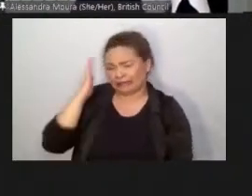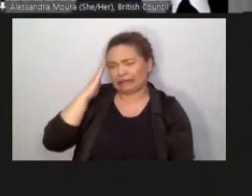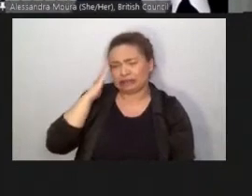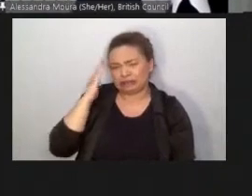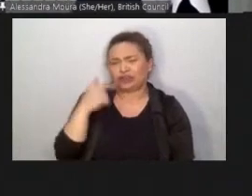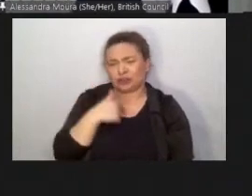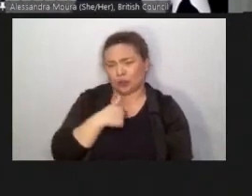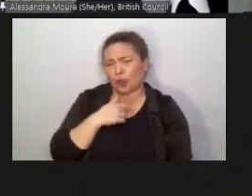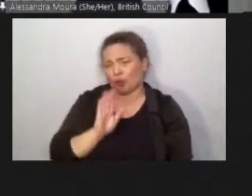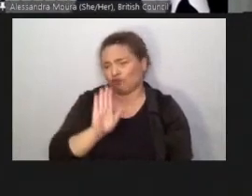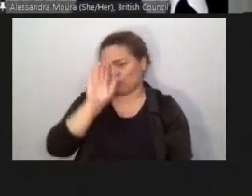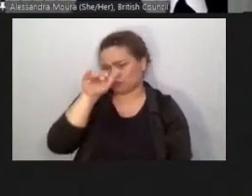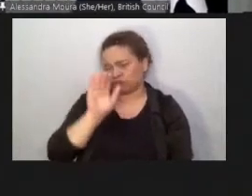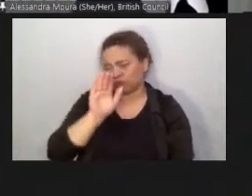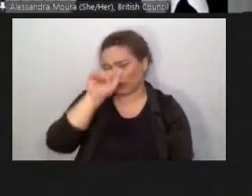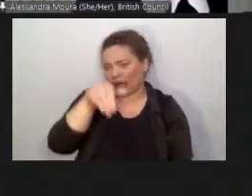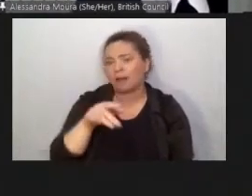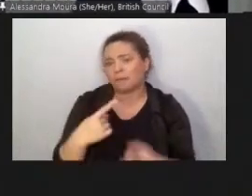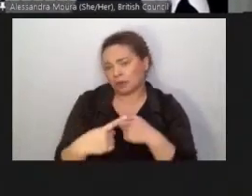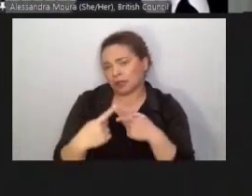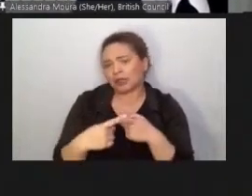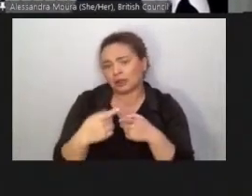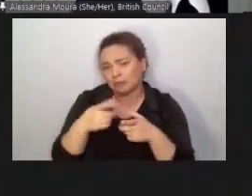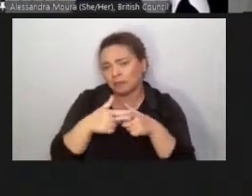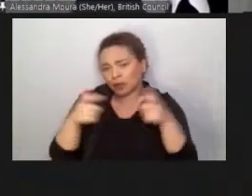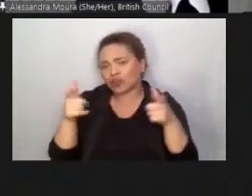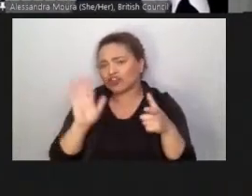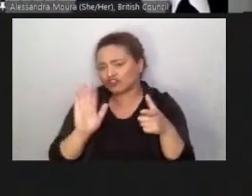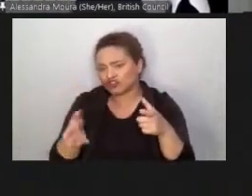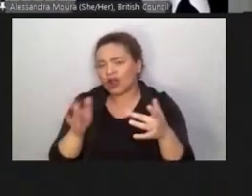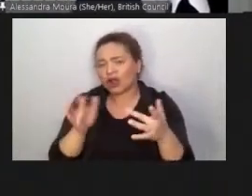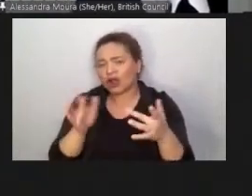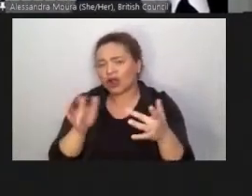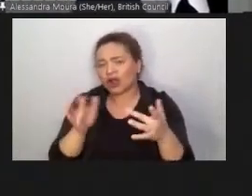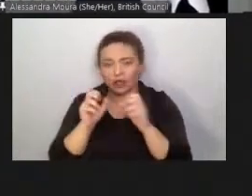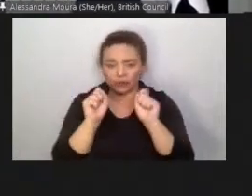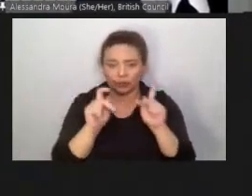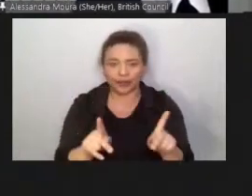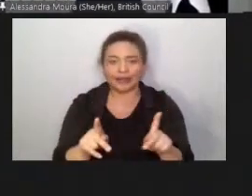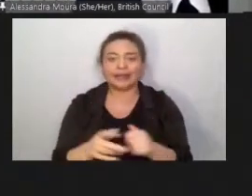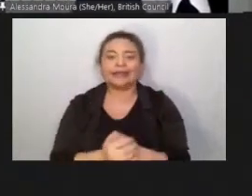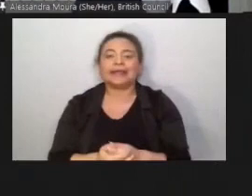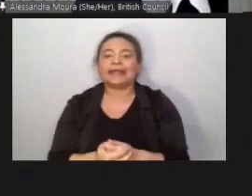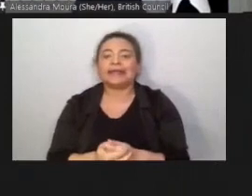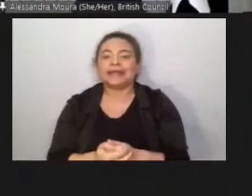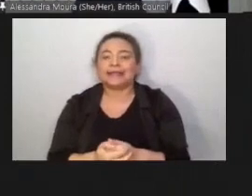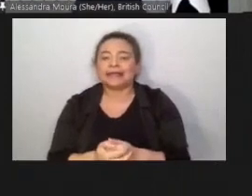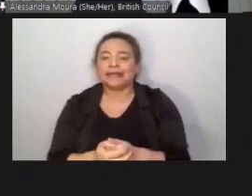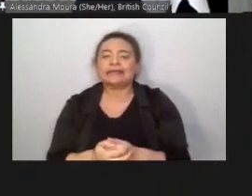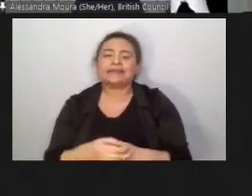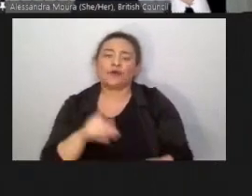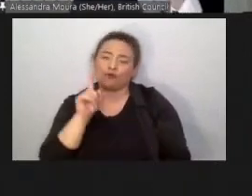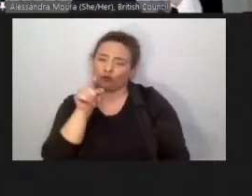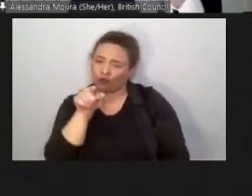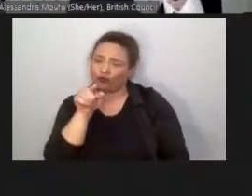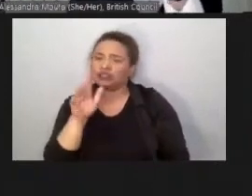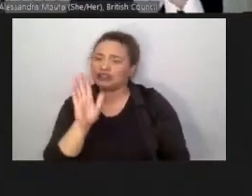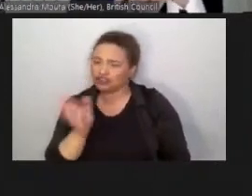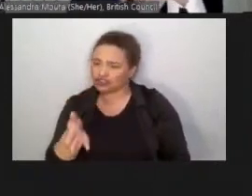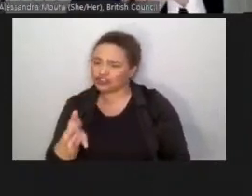it. So I'll just very briefly say that you went through how it's made up, the 12